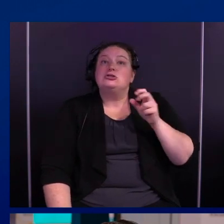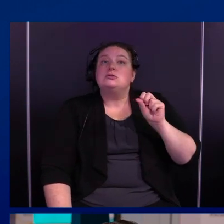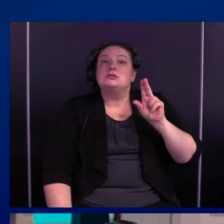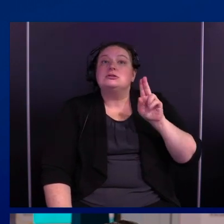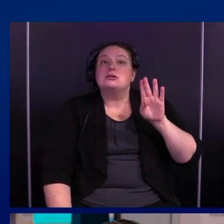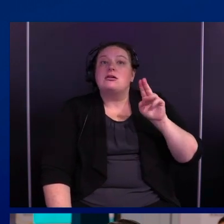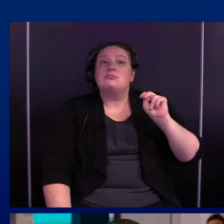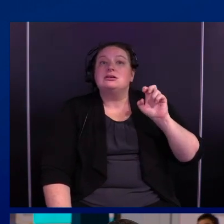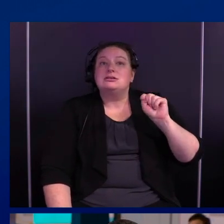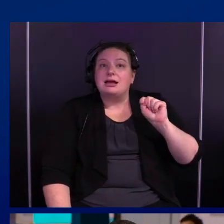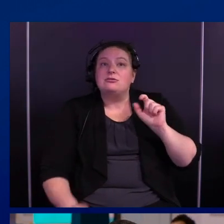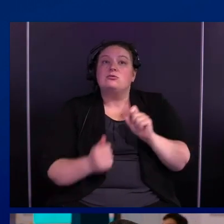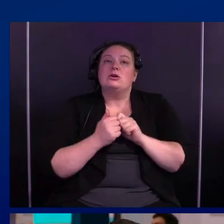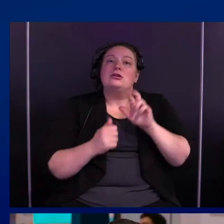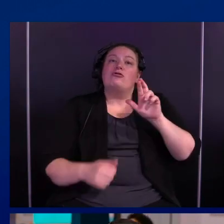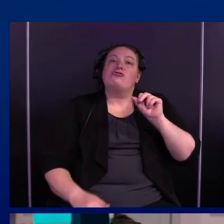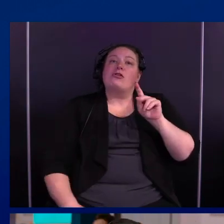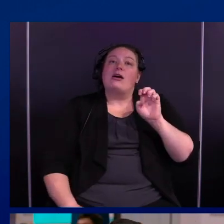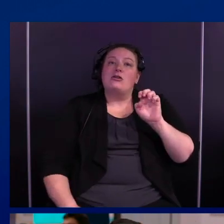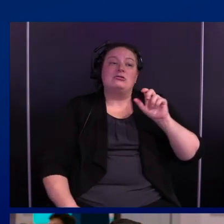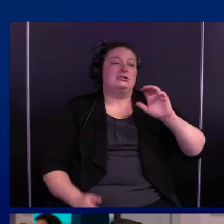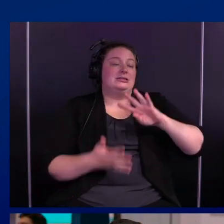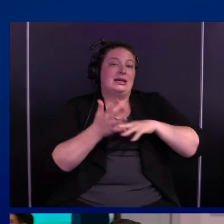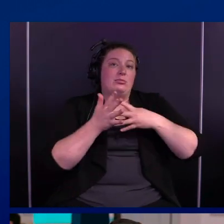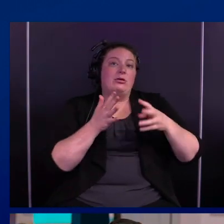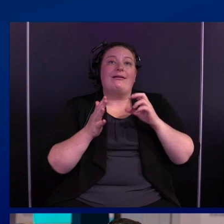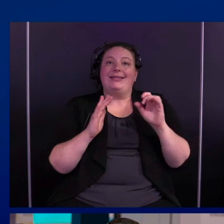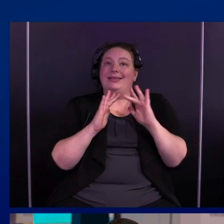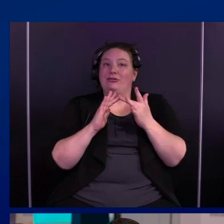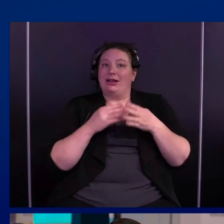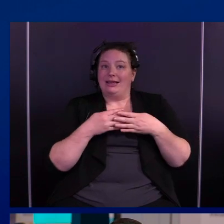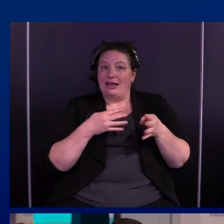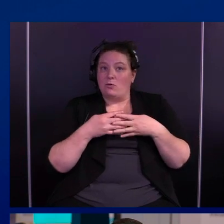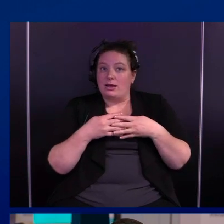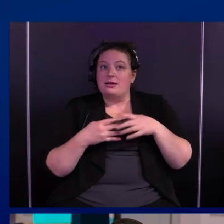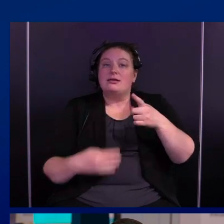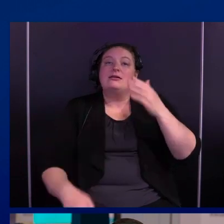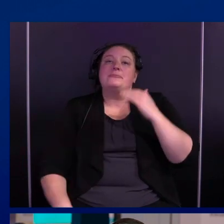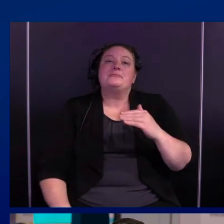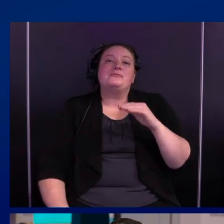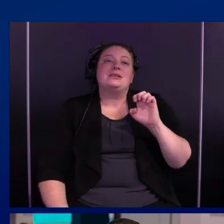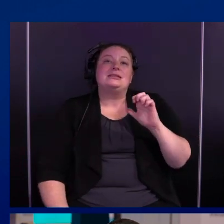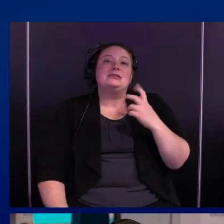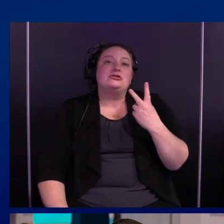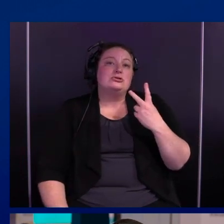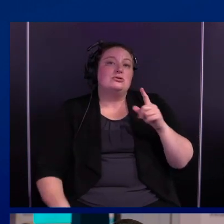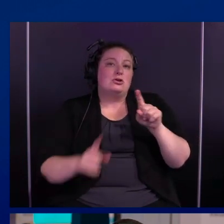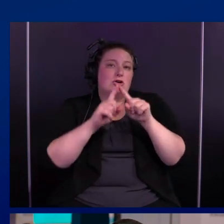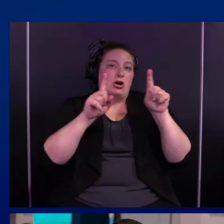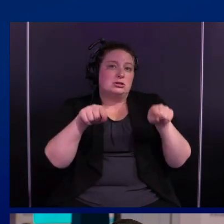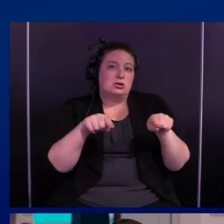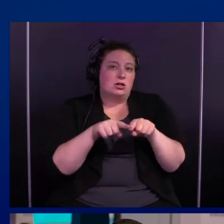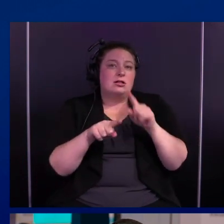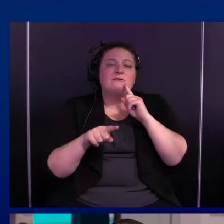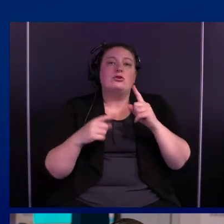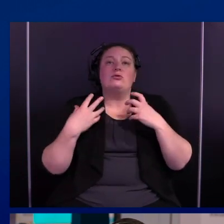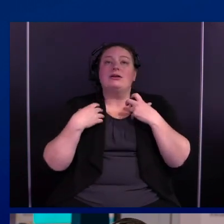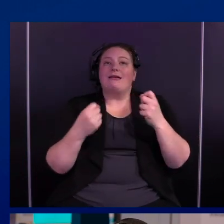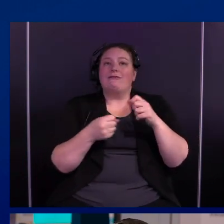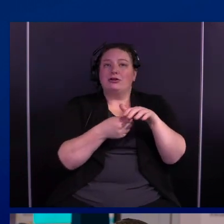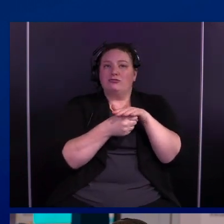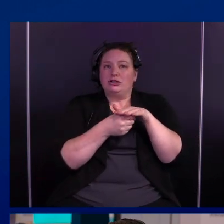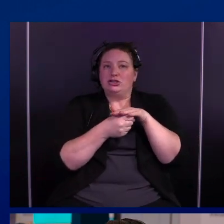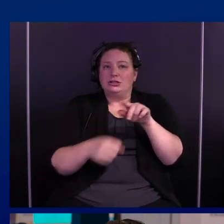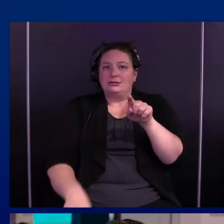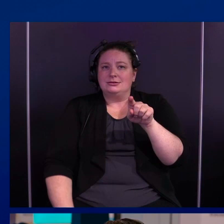the internet gateway. If I'll go on into the EC2 console here, on my recovery region, I would